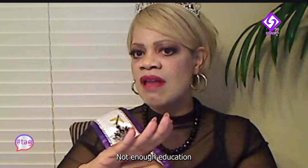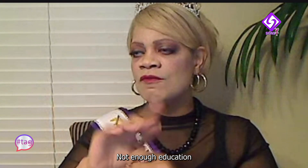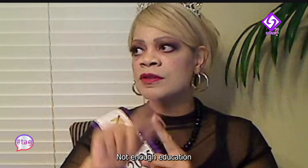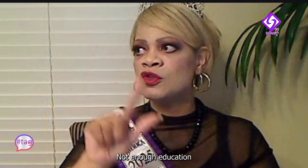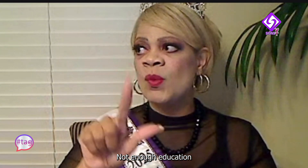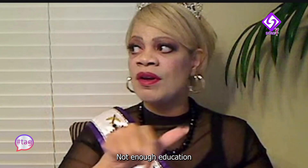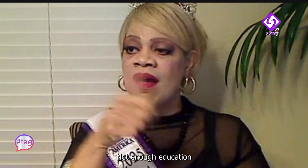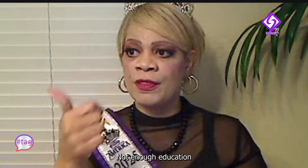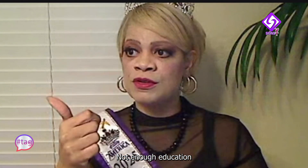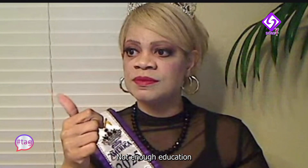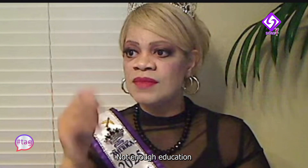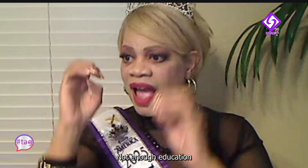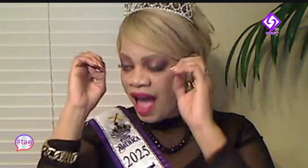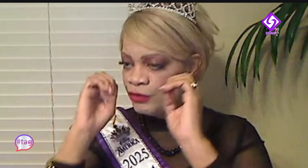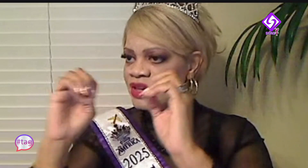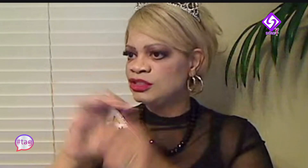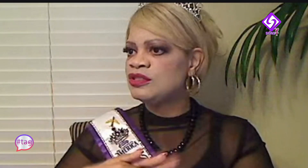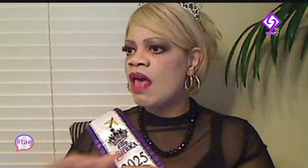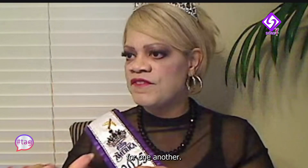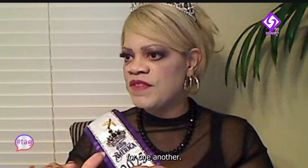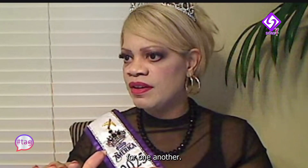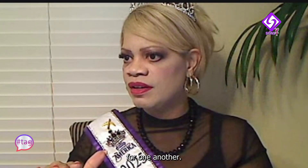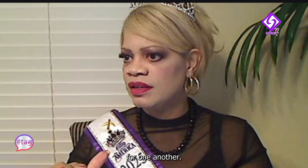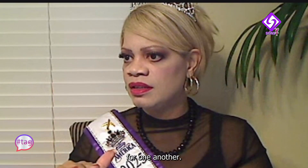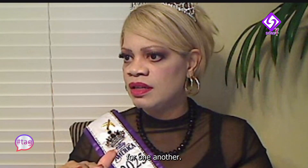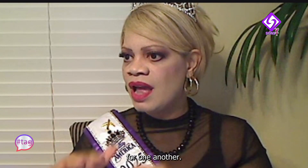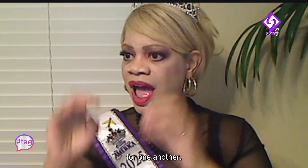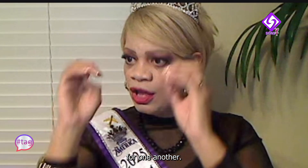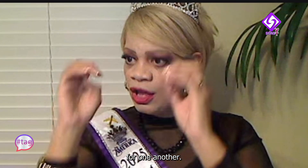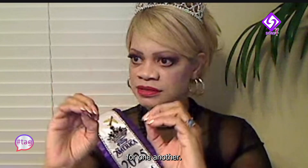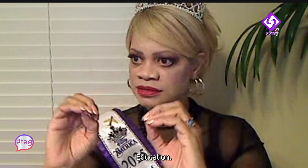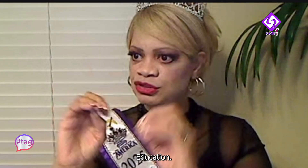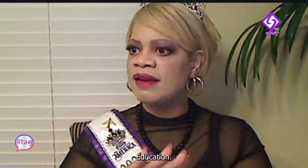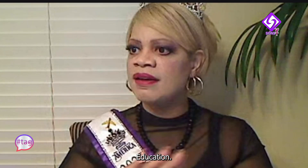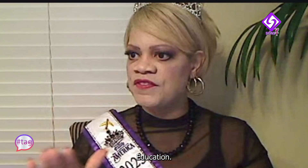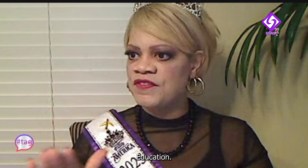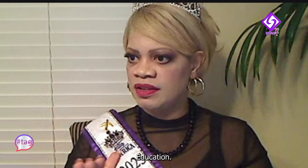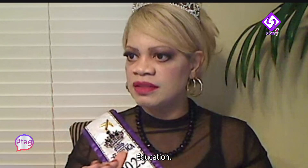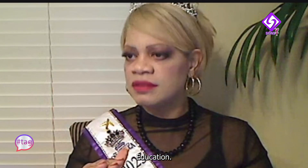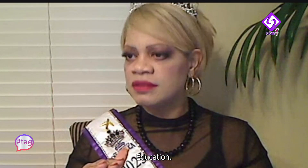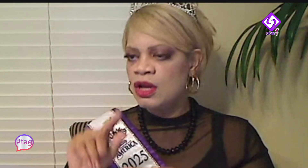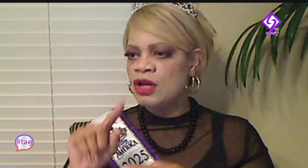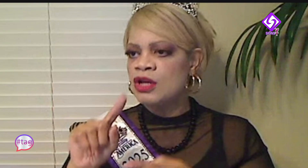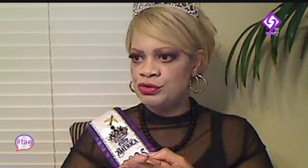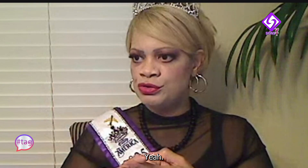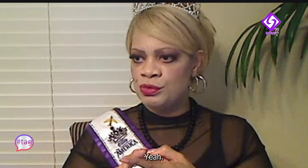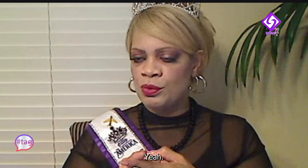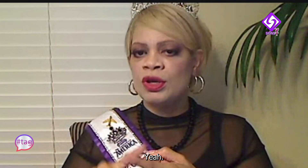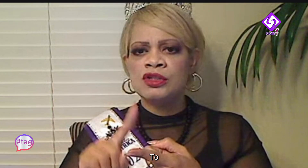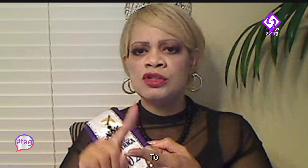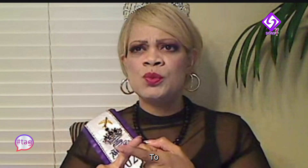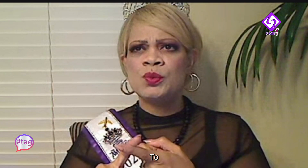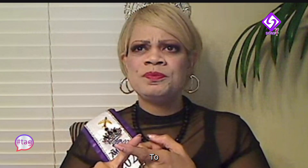education. Not enough education for one another. Education.